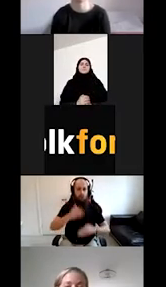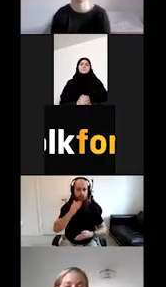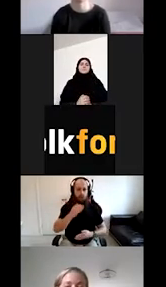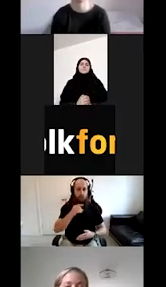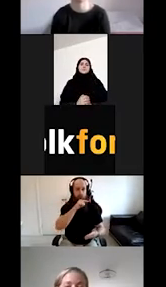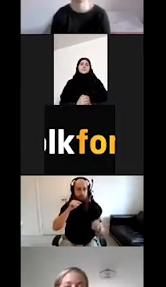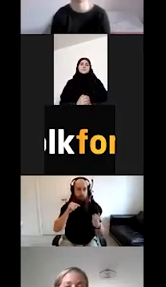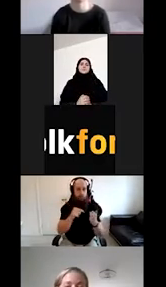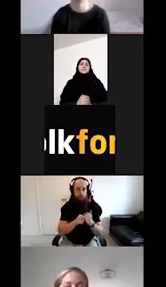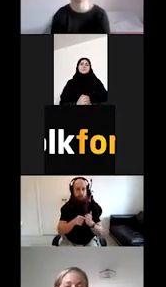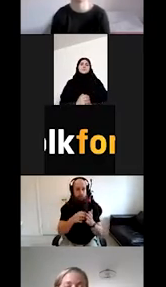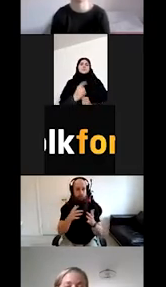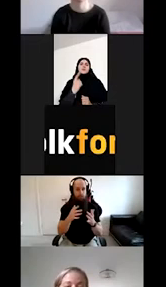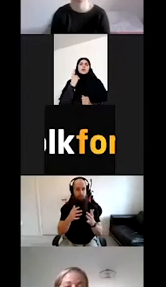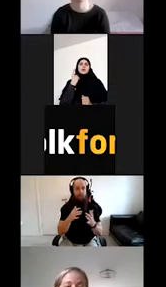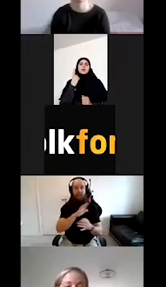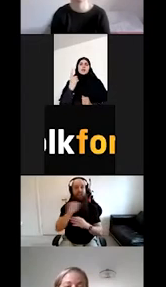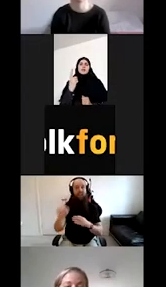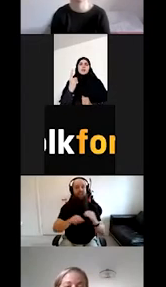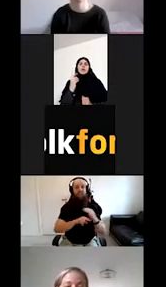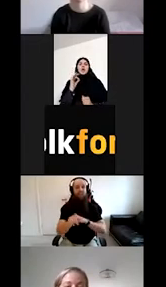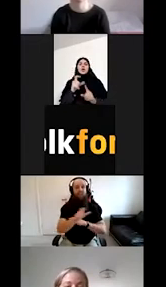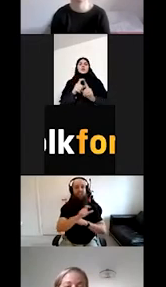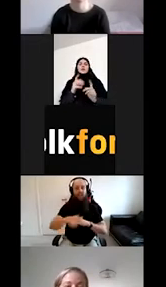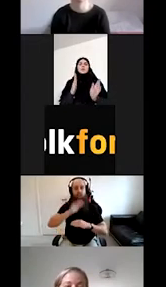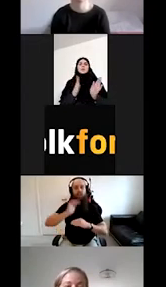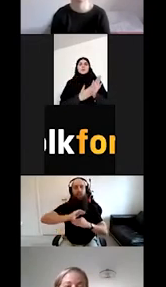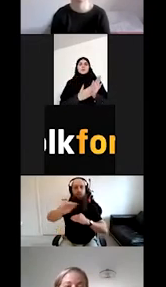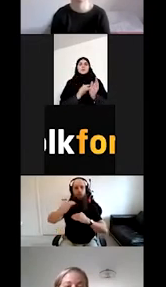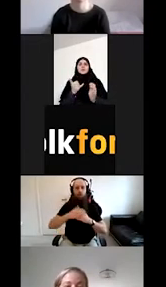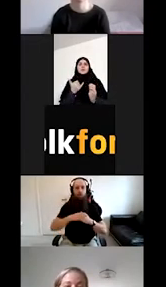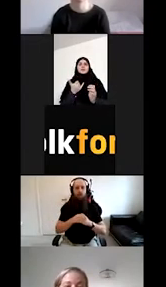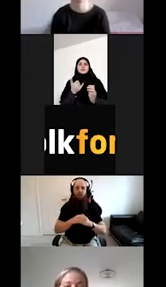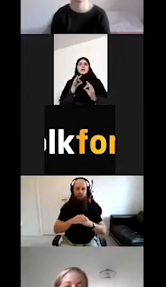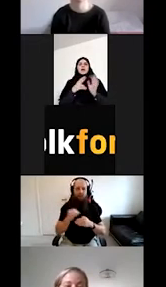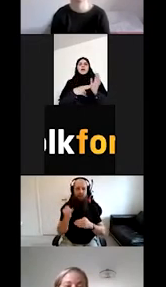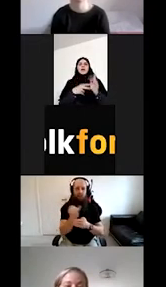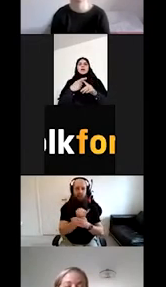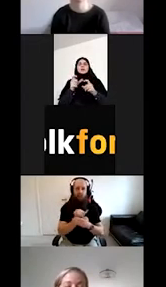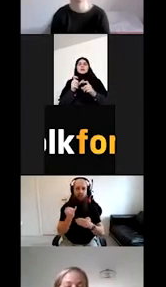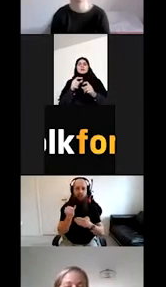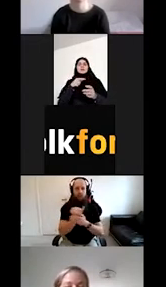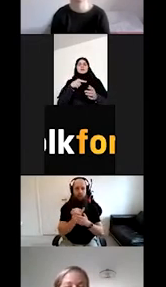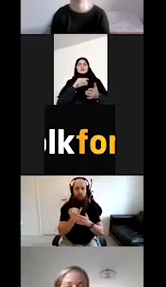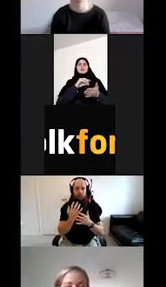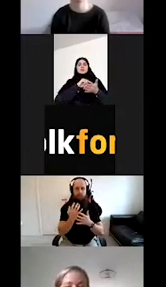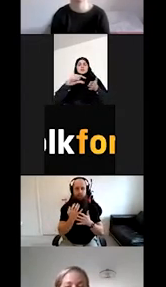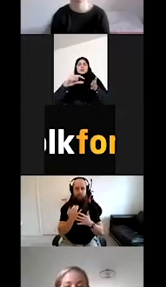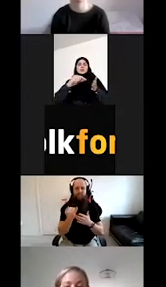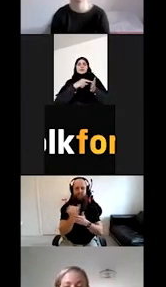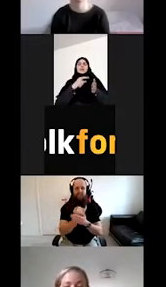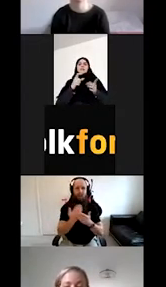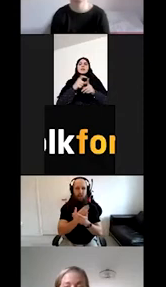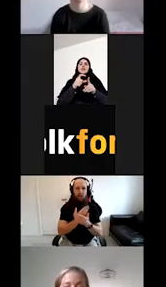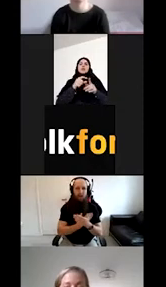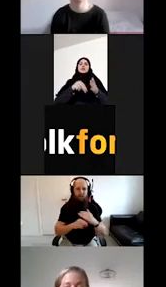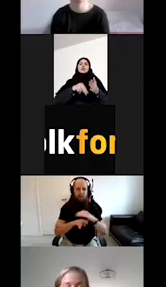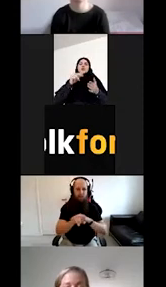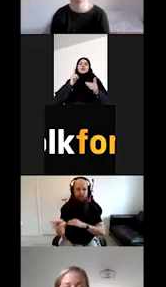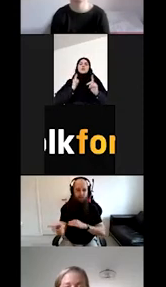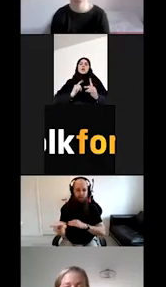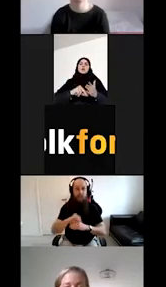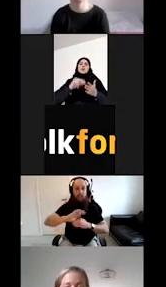return of all refugees and internally displaced persons to their pre-war homes.